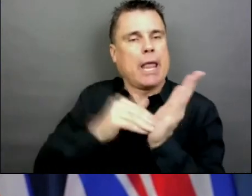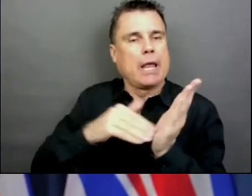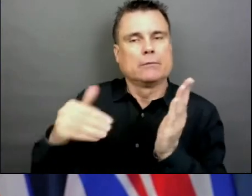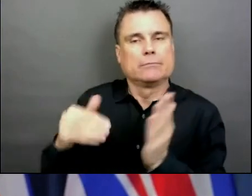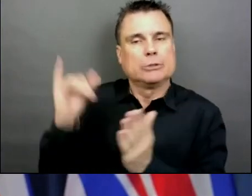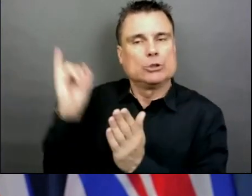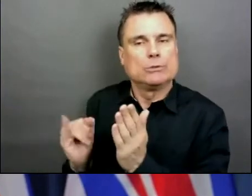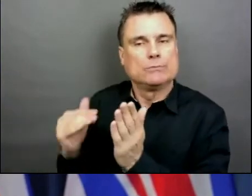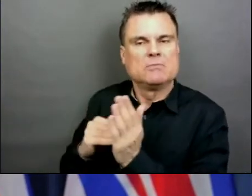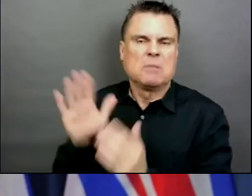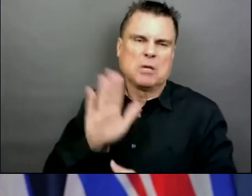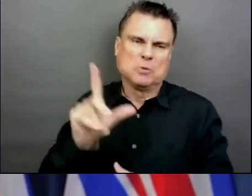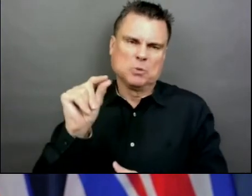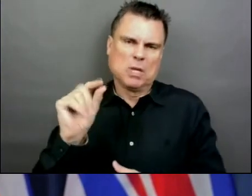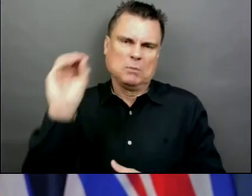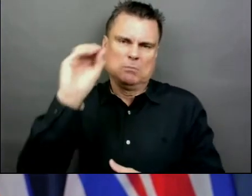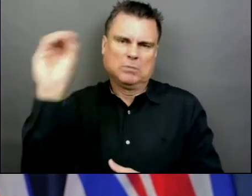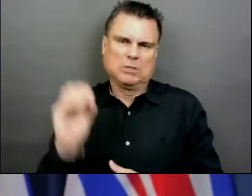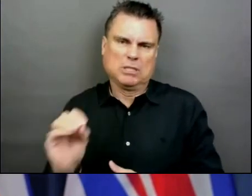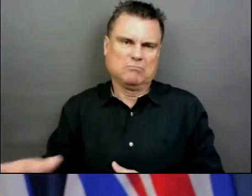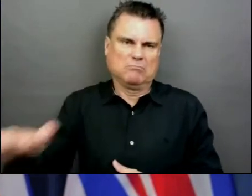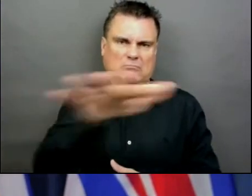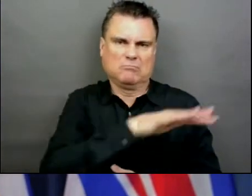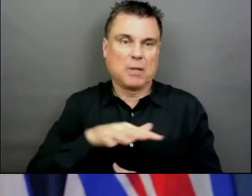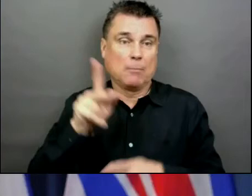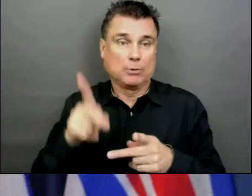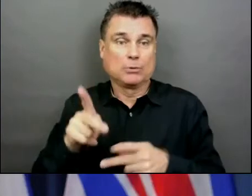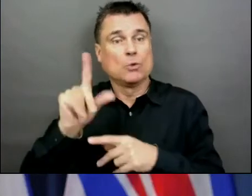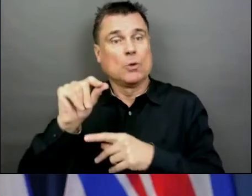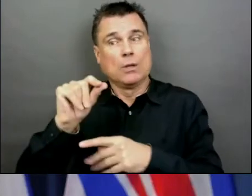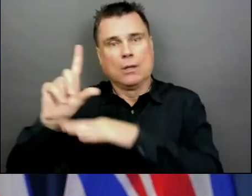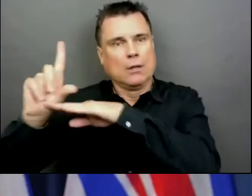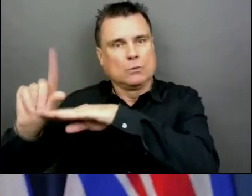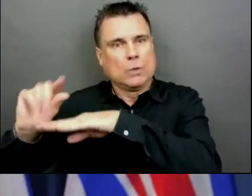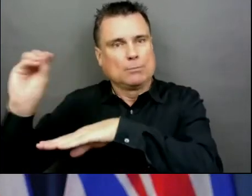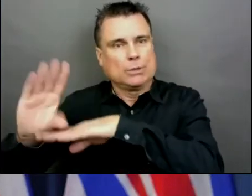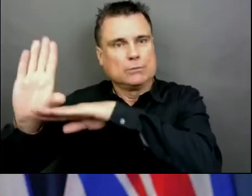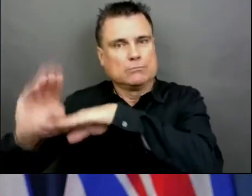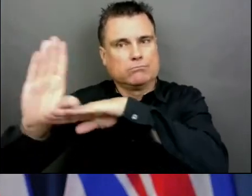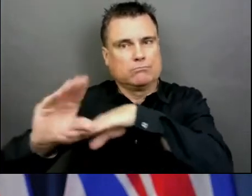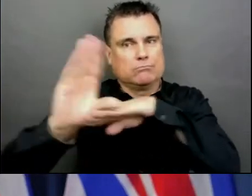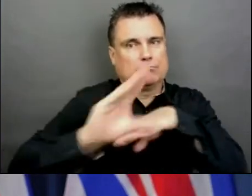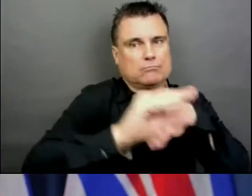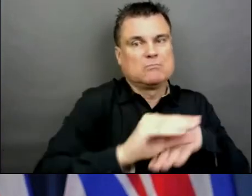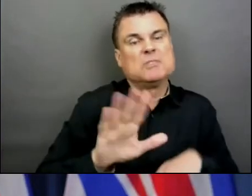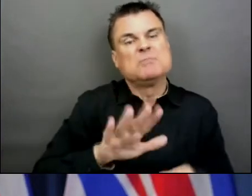savings for individuals, and that should on average be about $400. Do